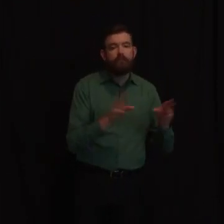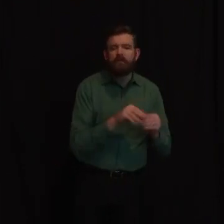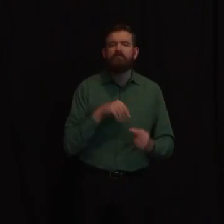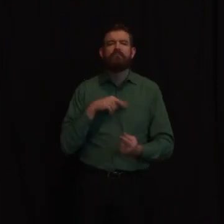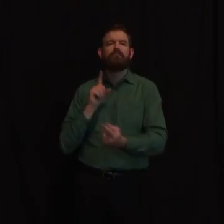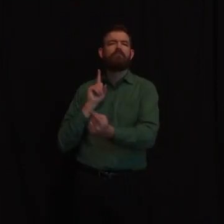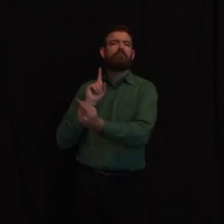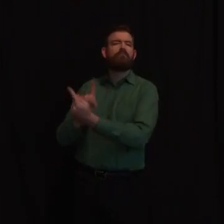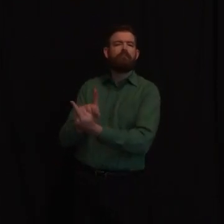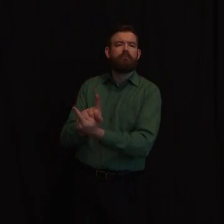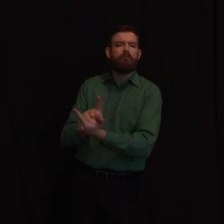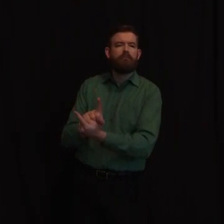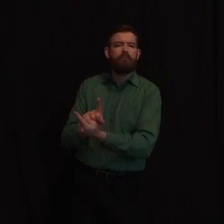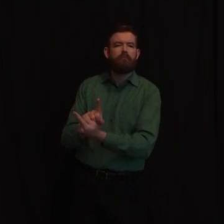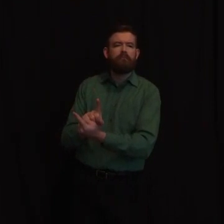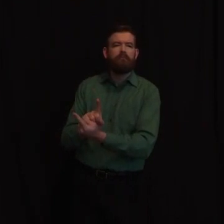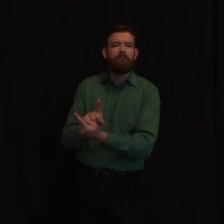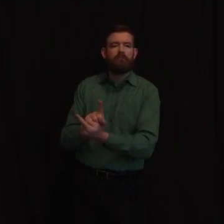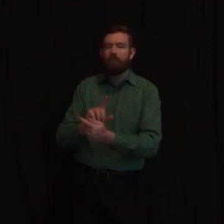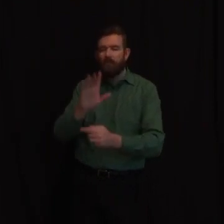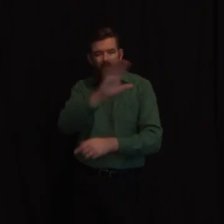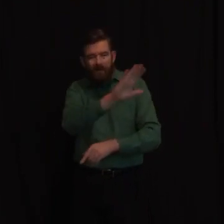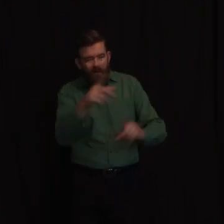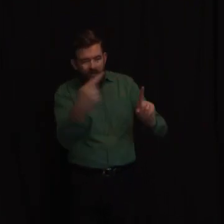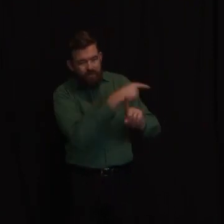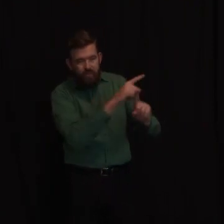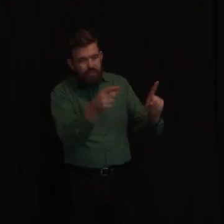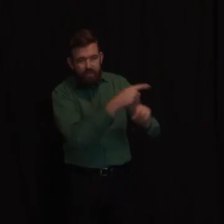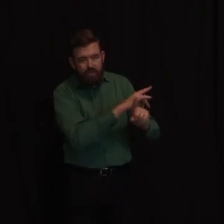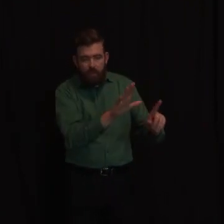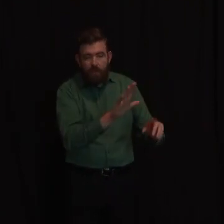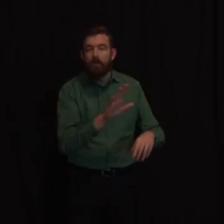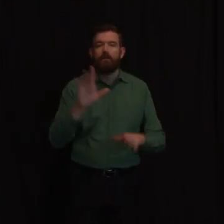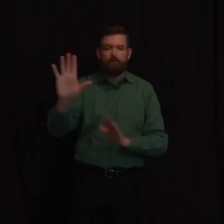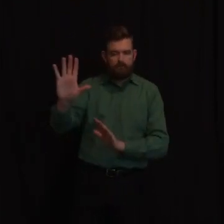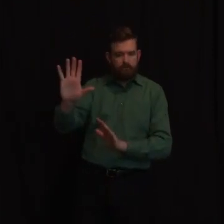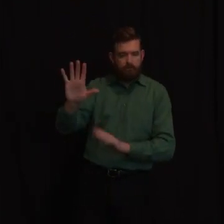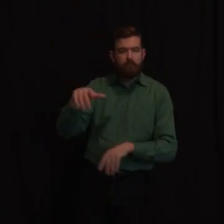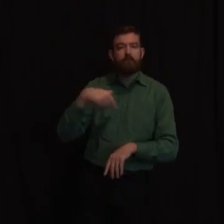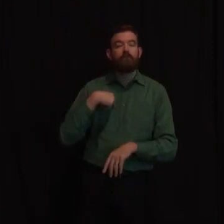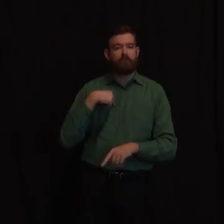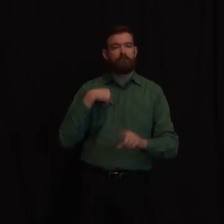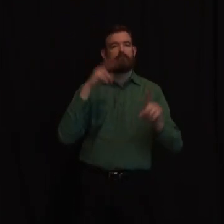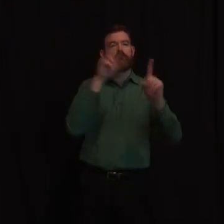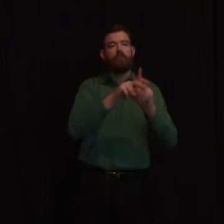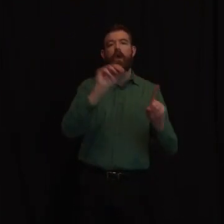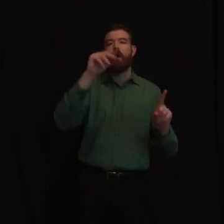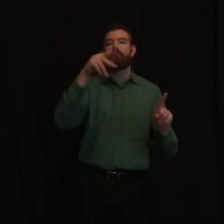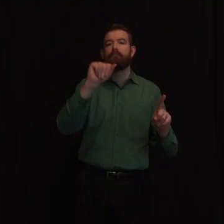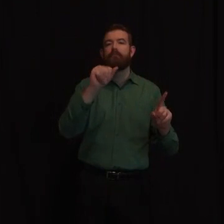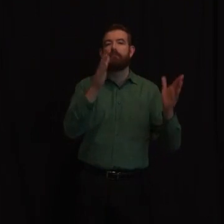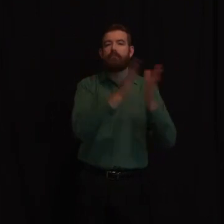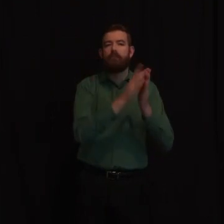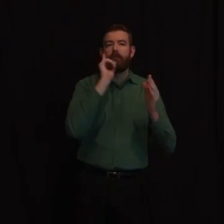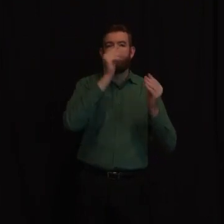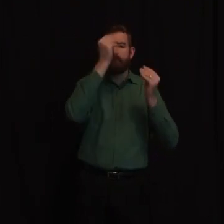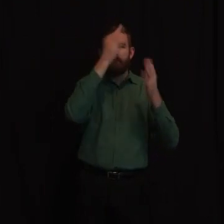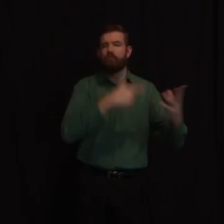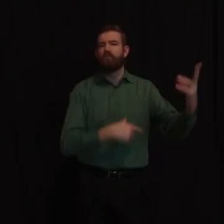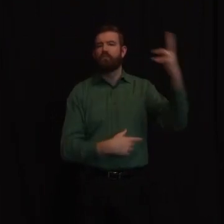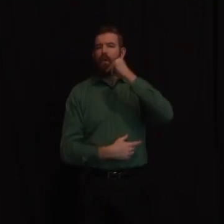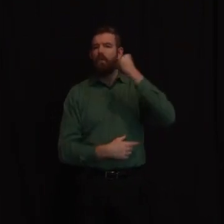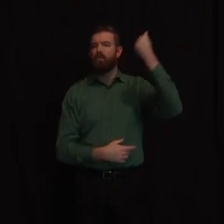question? Yeah, so I filed an OPA request to try to get data, a modest OPA request, and I was surprised to get a rejection letter yesterday. I wanted to